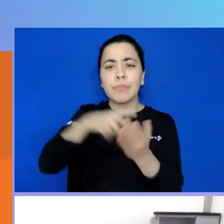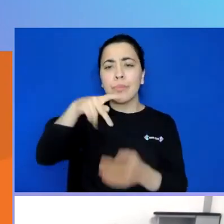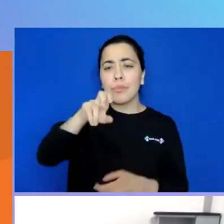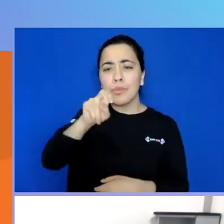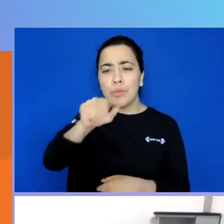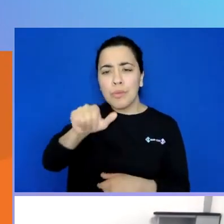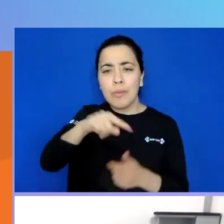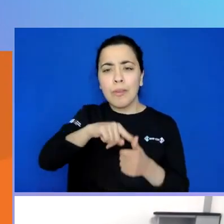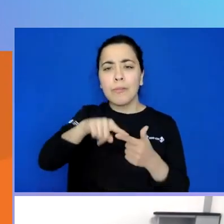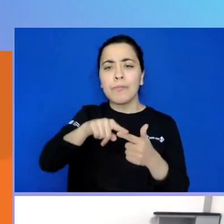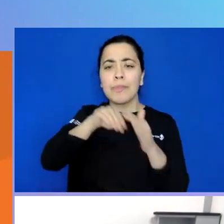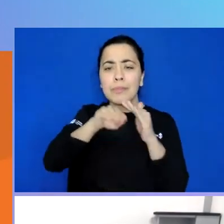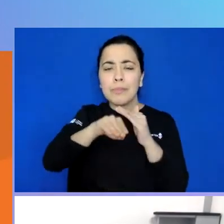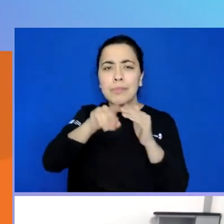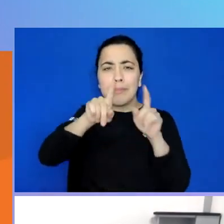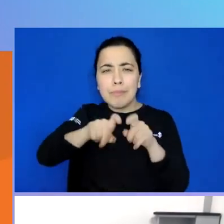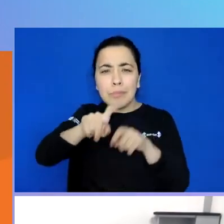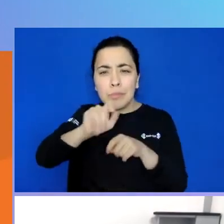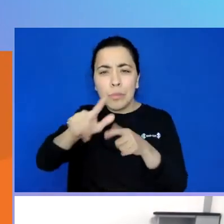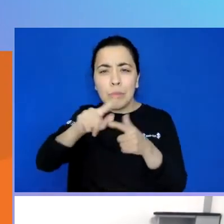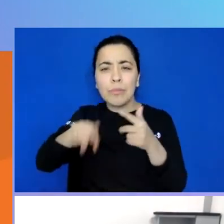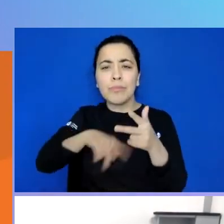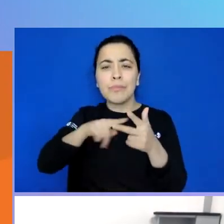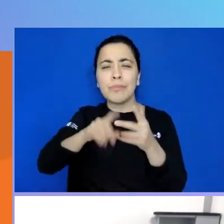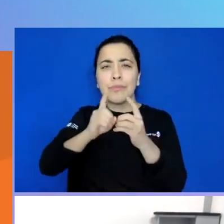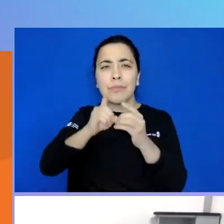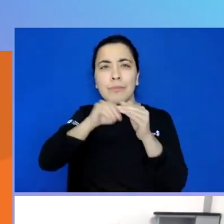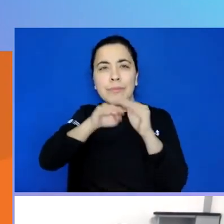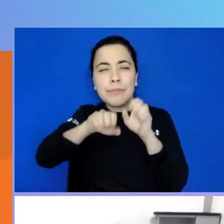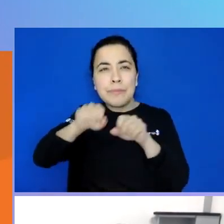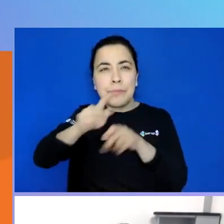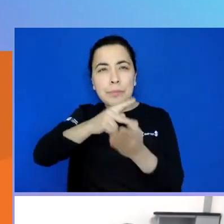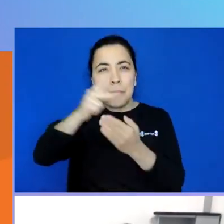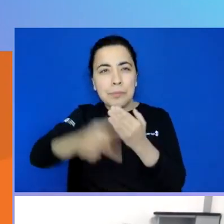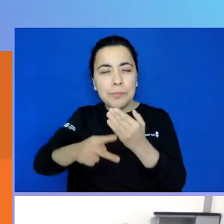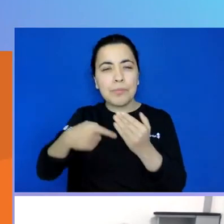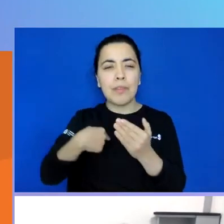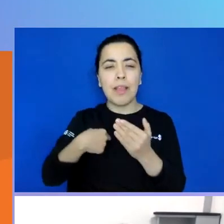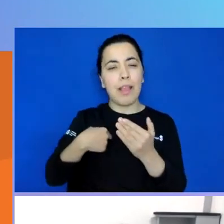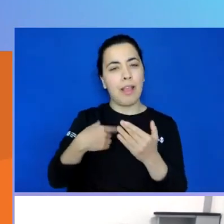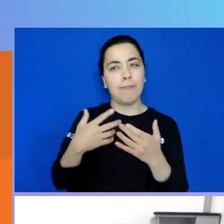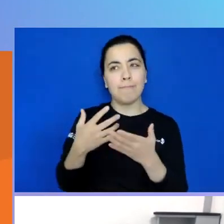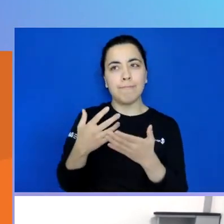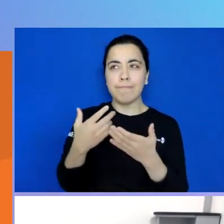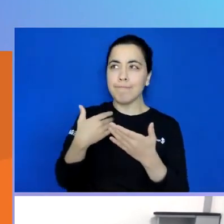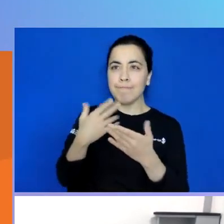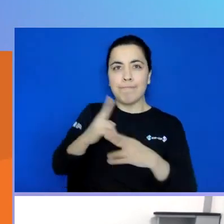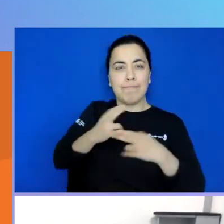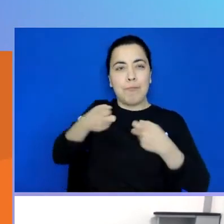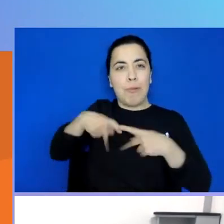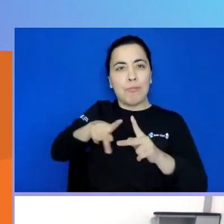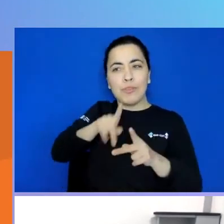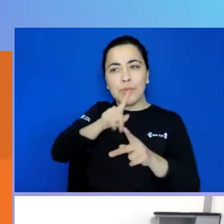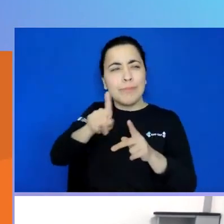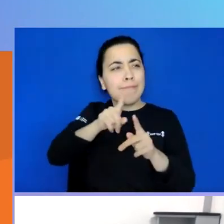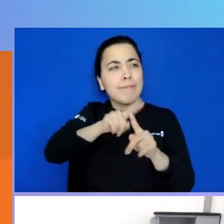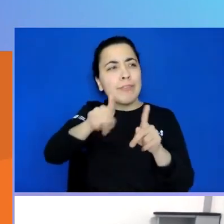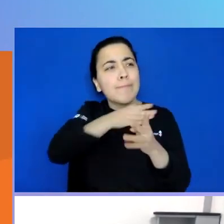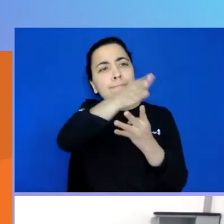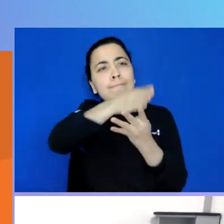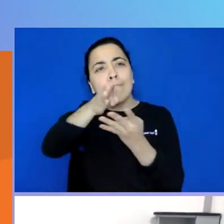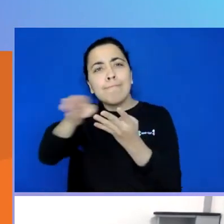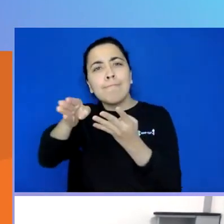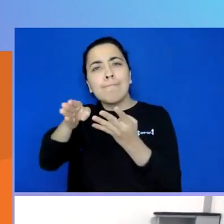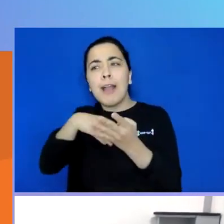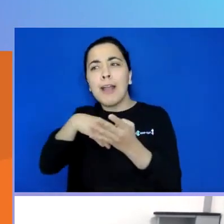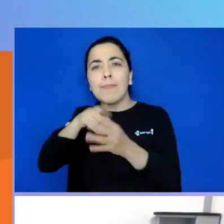accessibility programs. I've gotten the opportunity to take part in a lot of different parts of this industry, and it's been